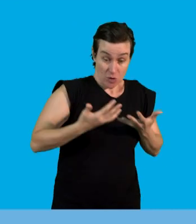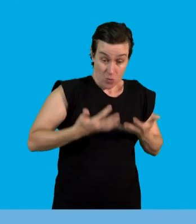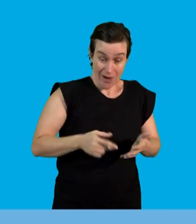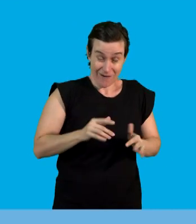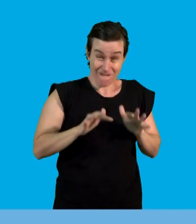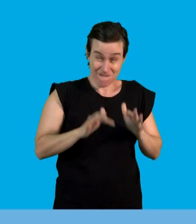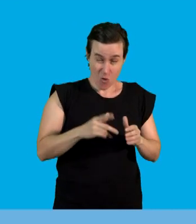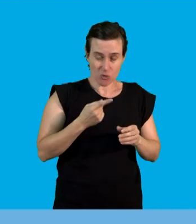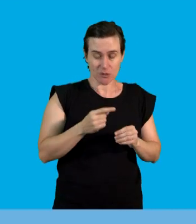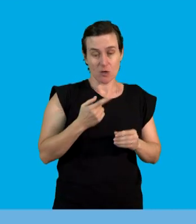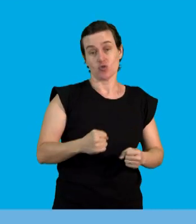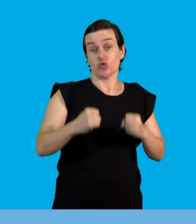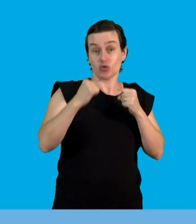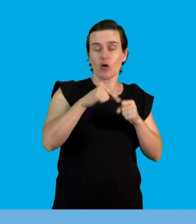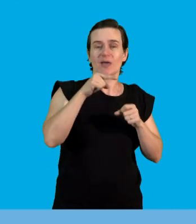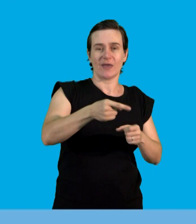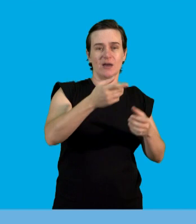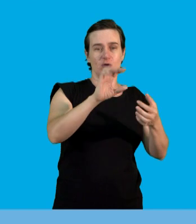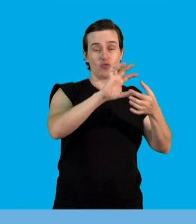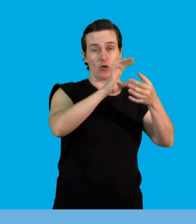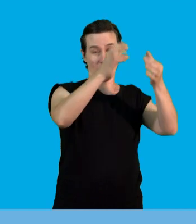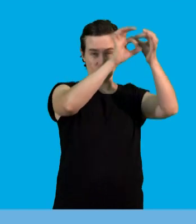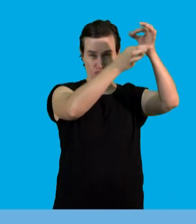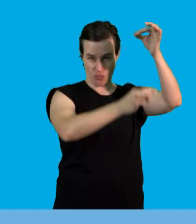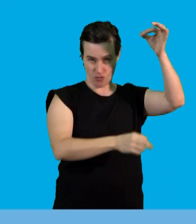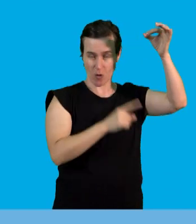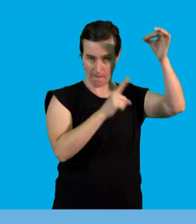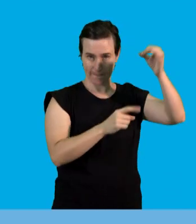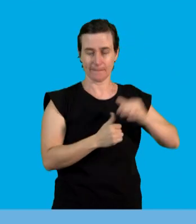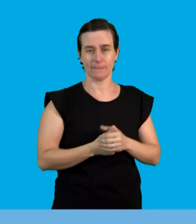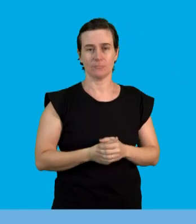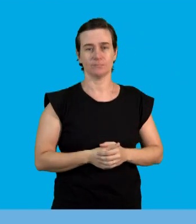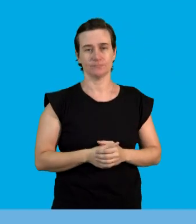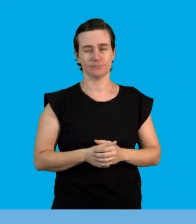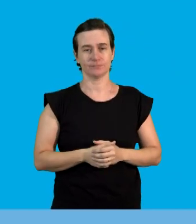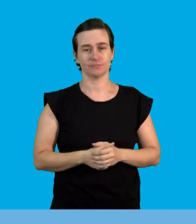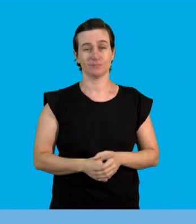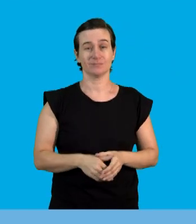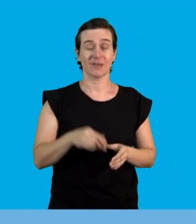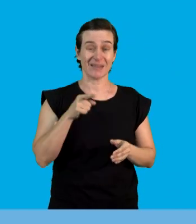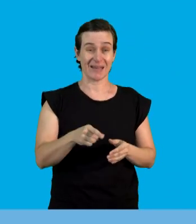force going up. So in this case, that's the reason why the object fell, and the shape of this